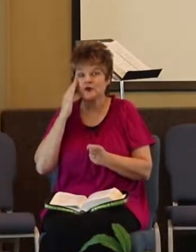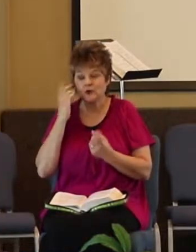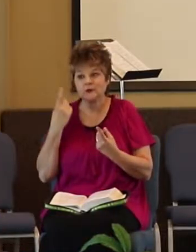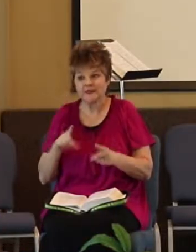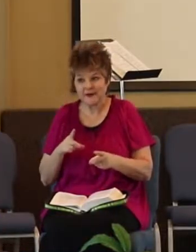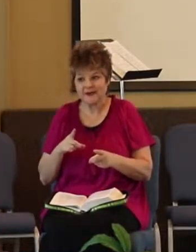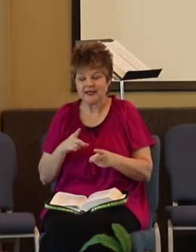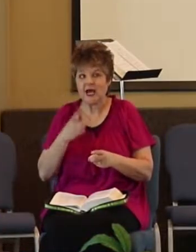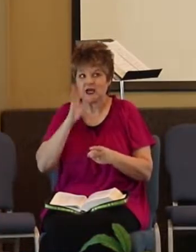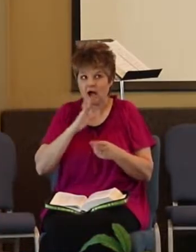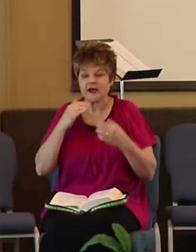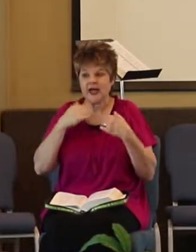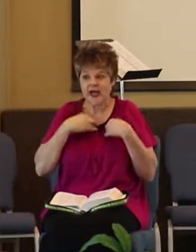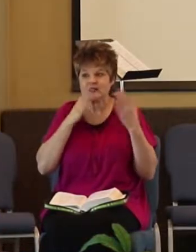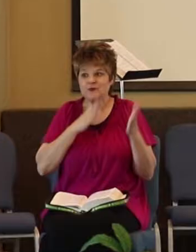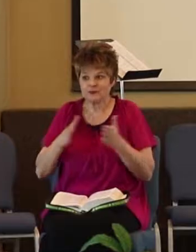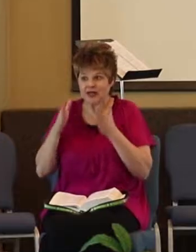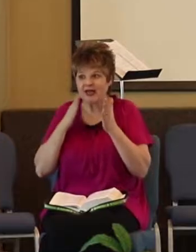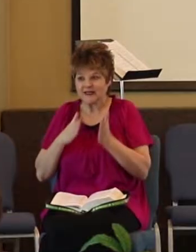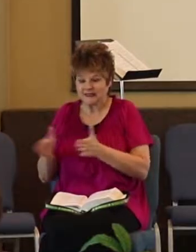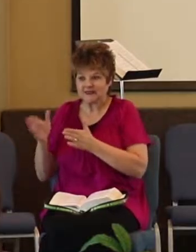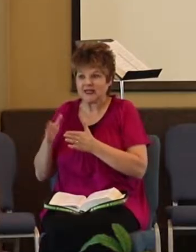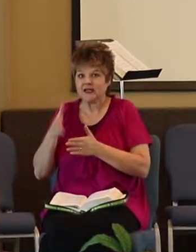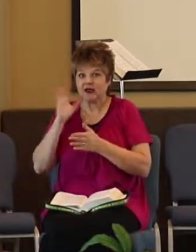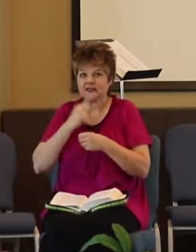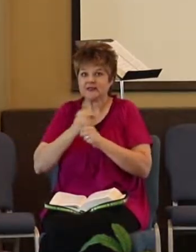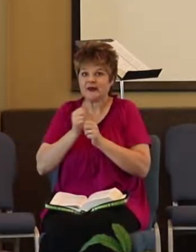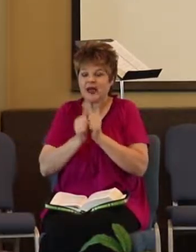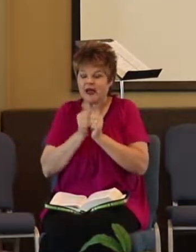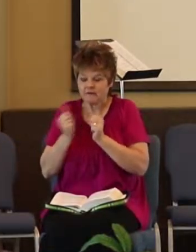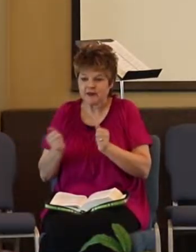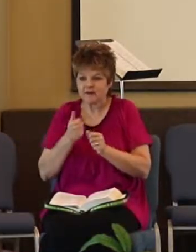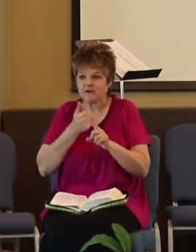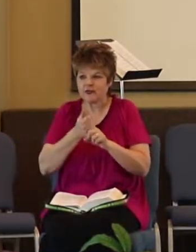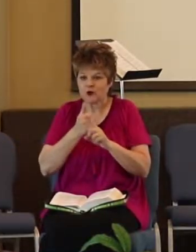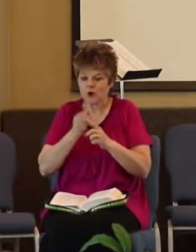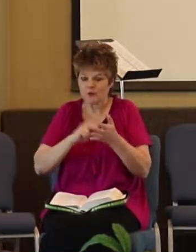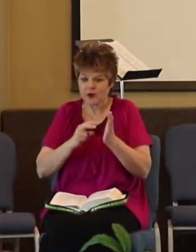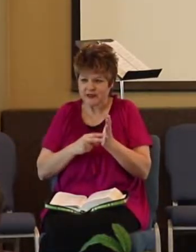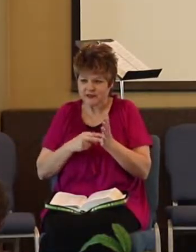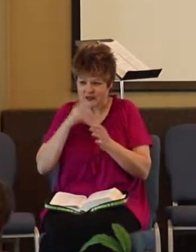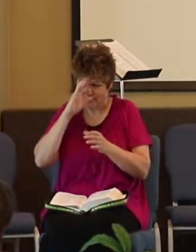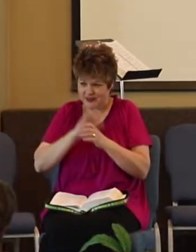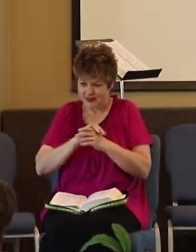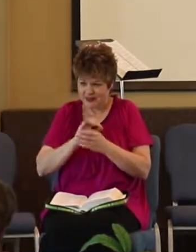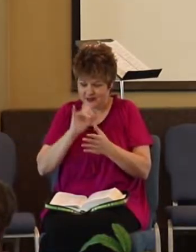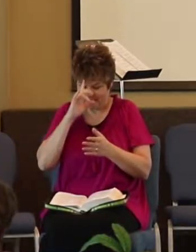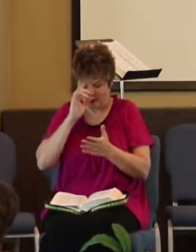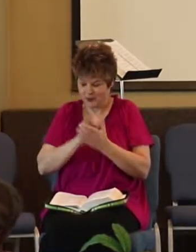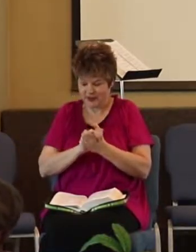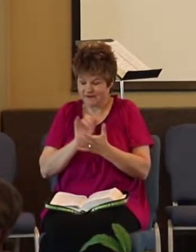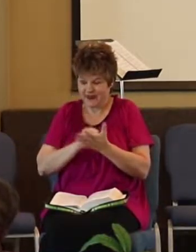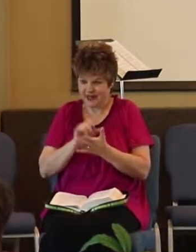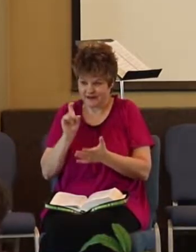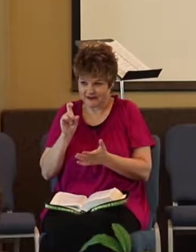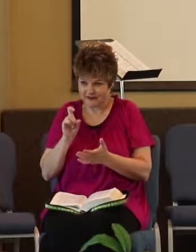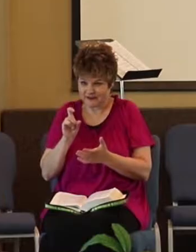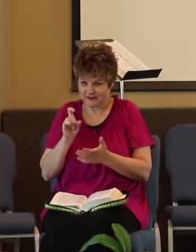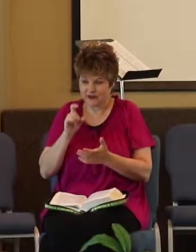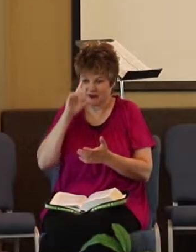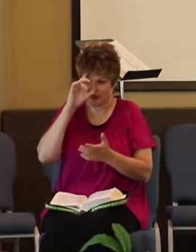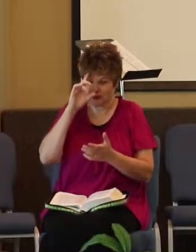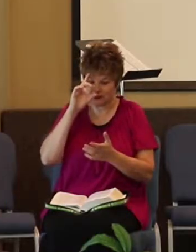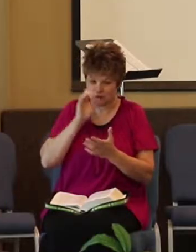has got plans. The Lord has made everything for its own purpose. Do you believe that? Do you believe that